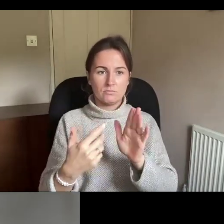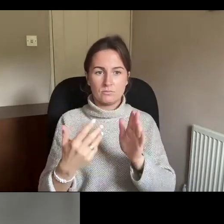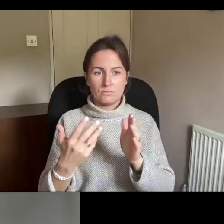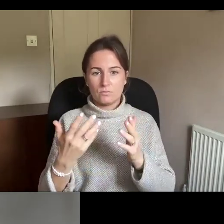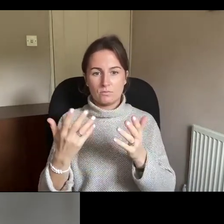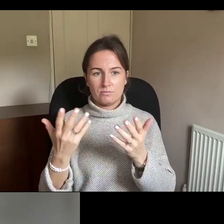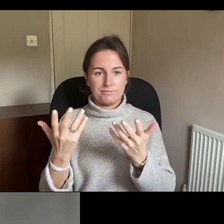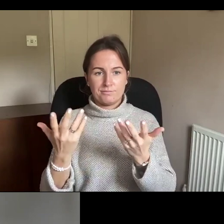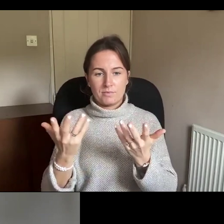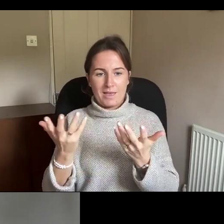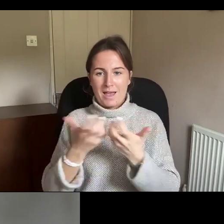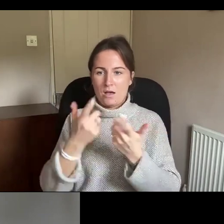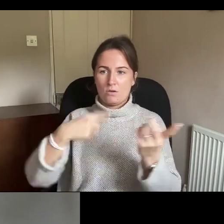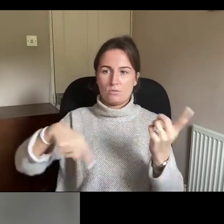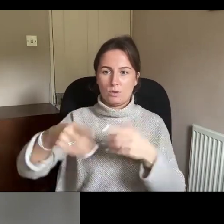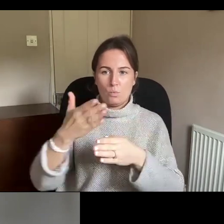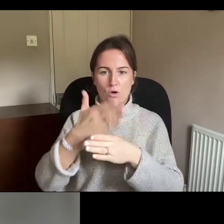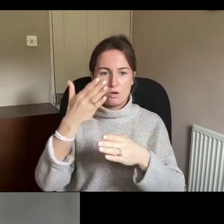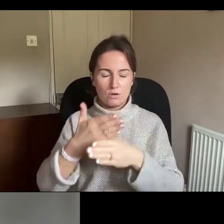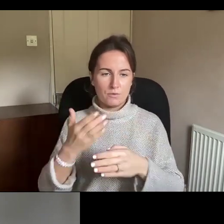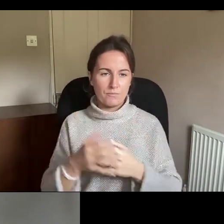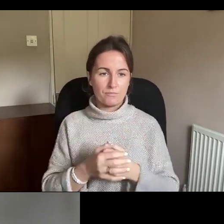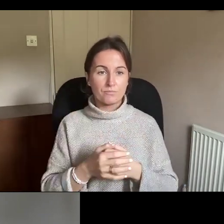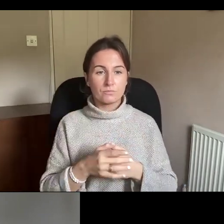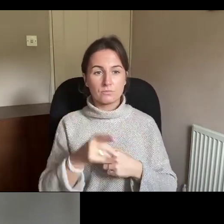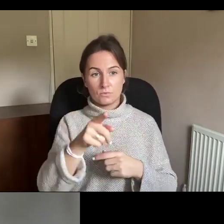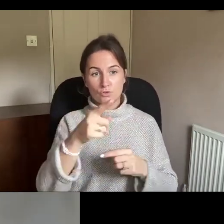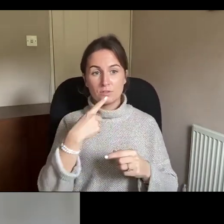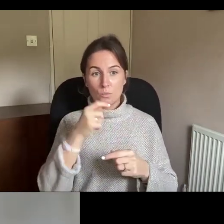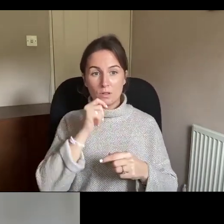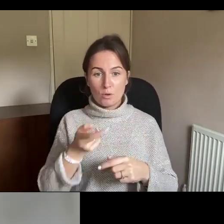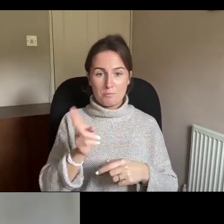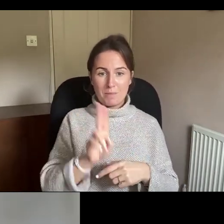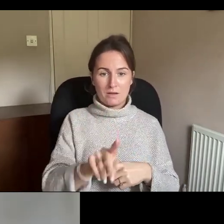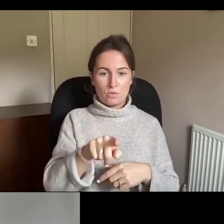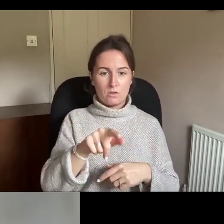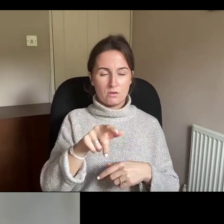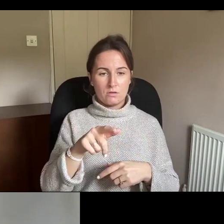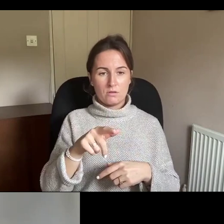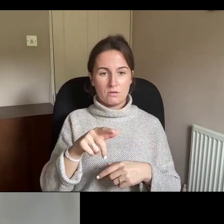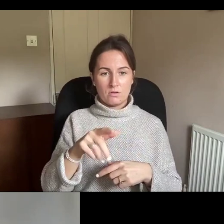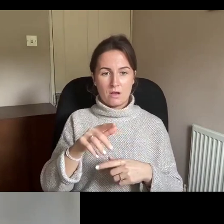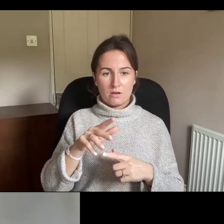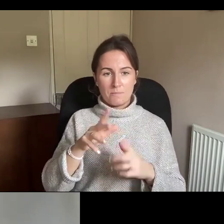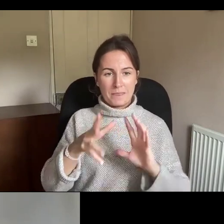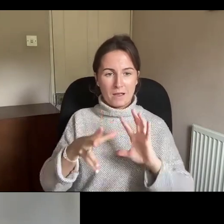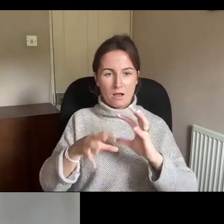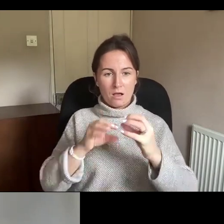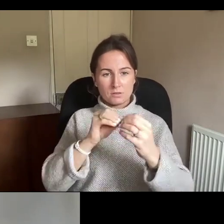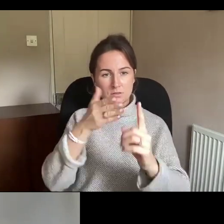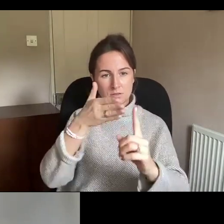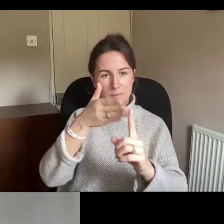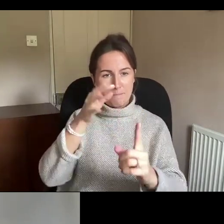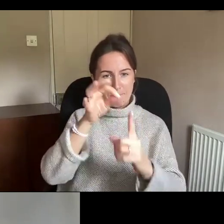works. Okay, James, I'm going to go back in and I'll start with custom areas, and then perhaps we can move on to dashboard,